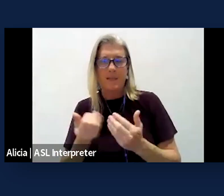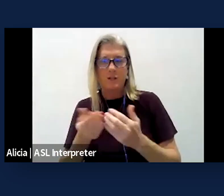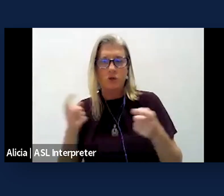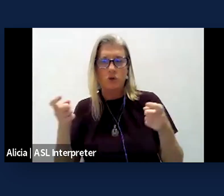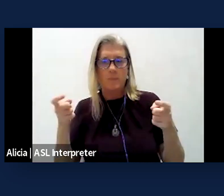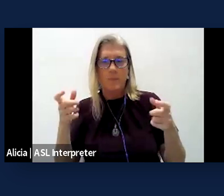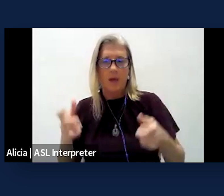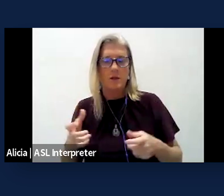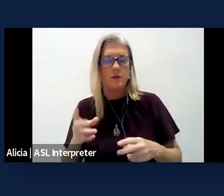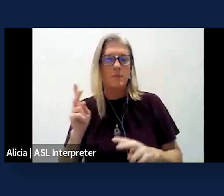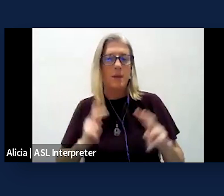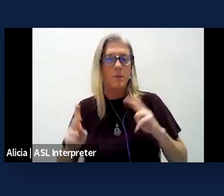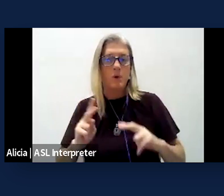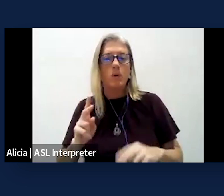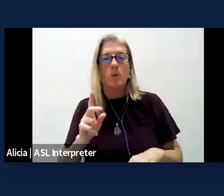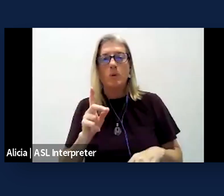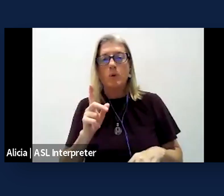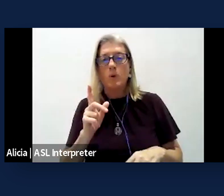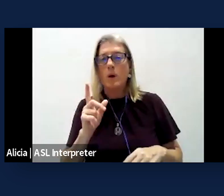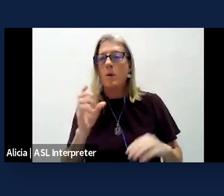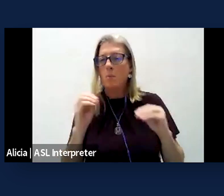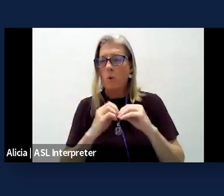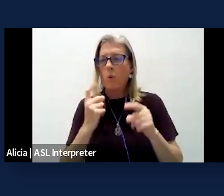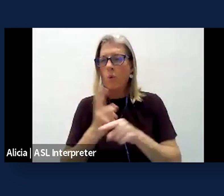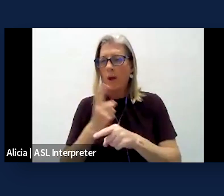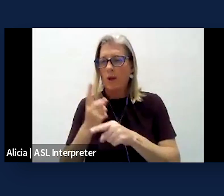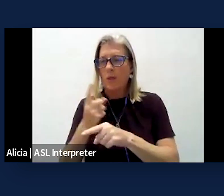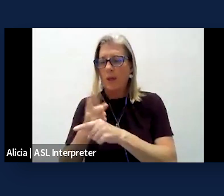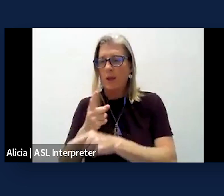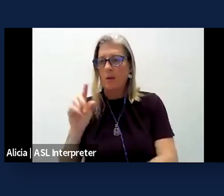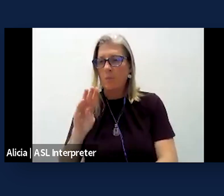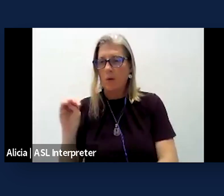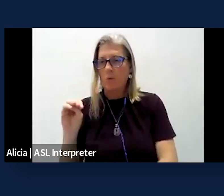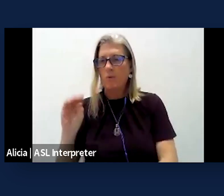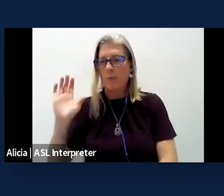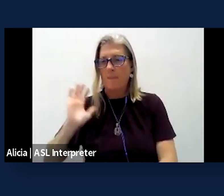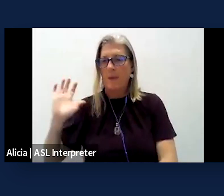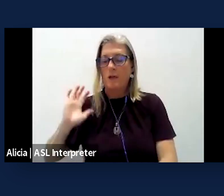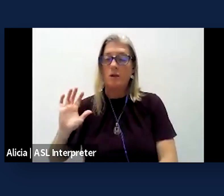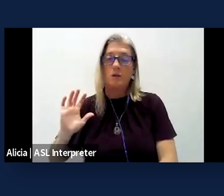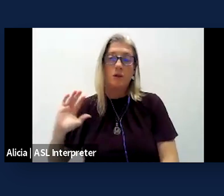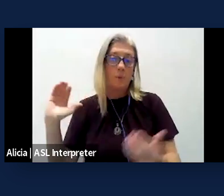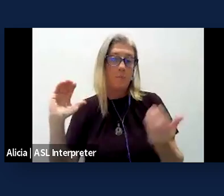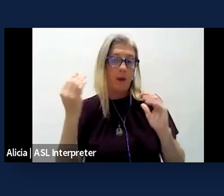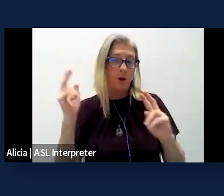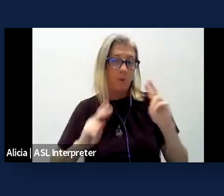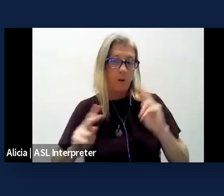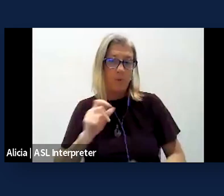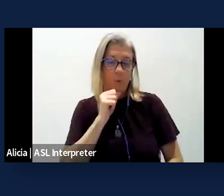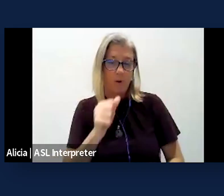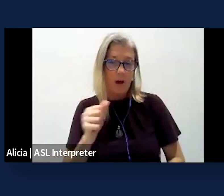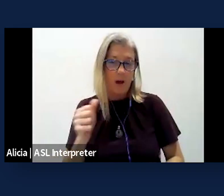those who had more regulated bowel movements in the past rather than those who have not, because there are